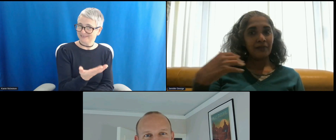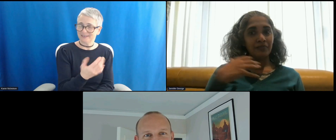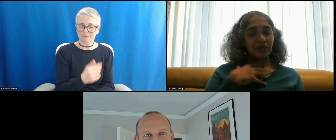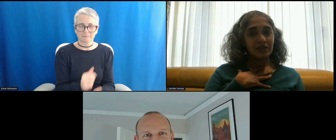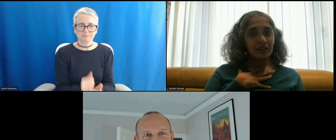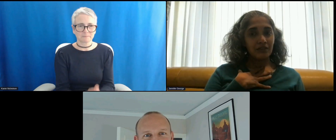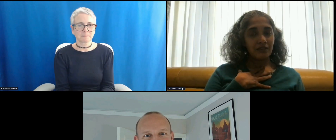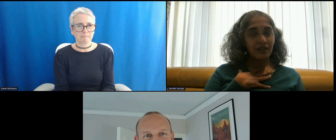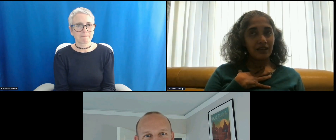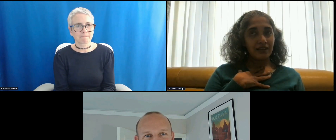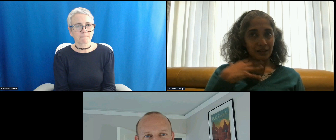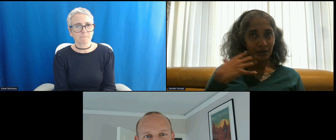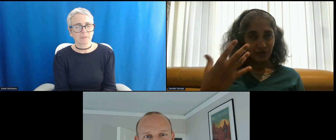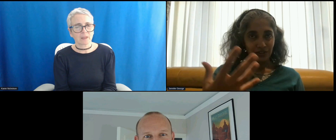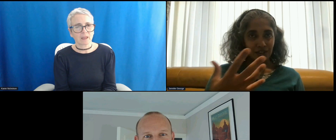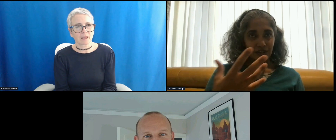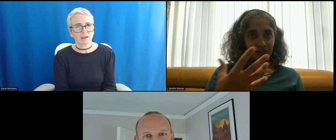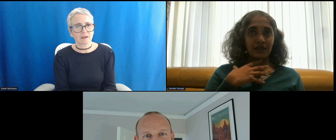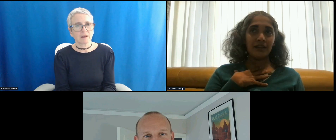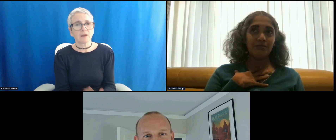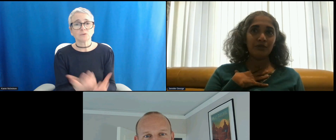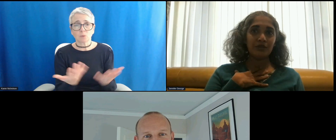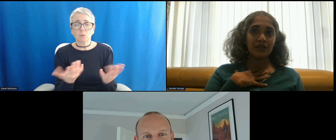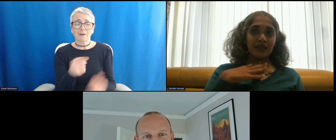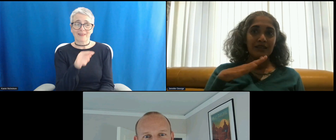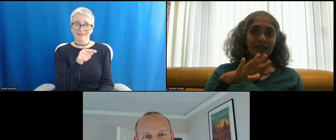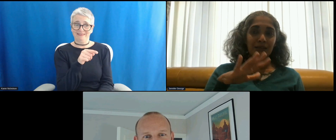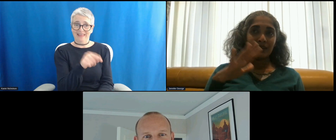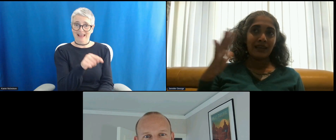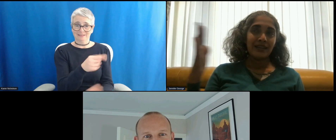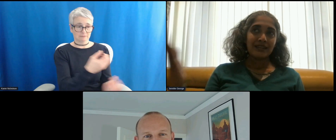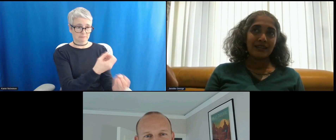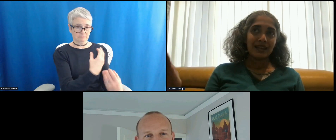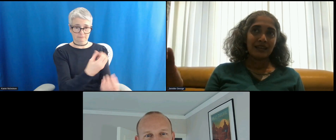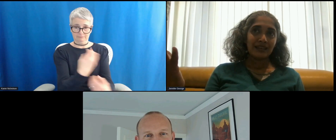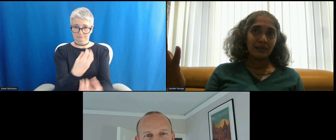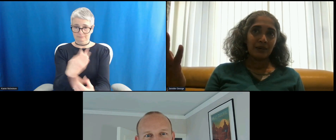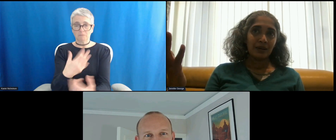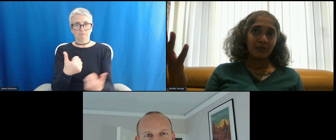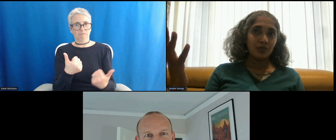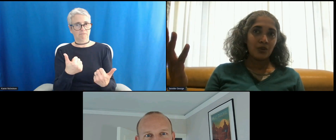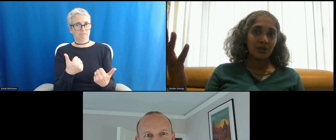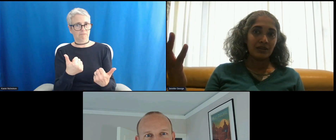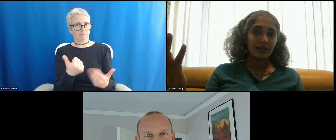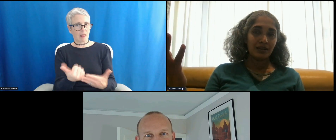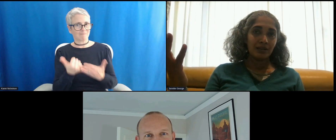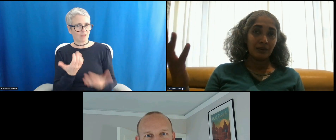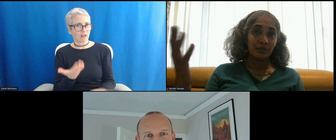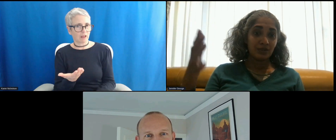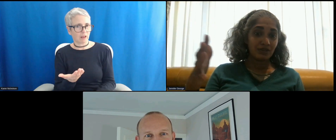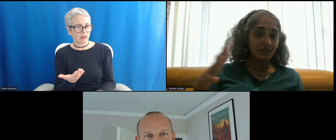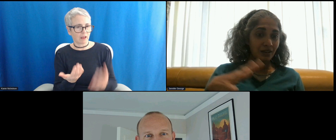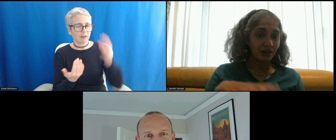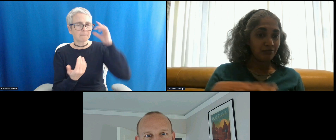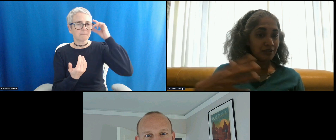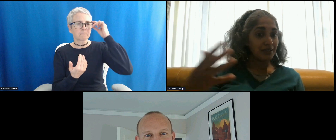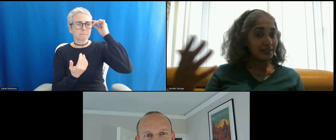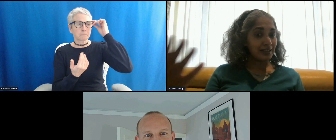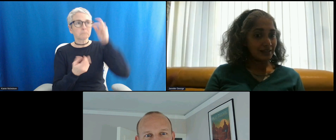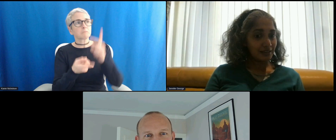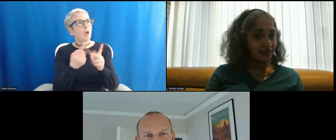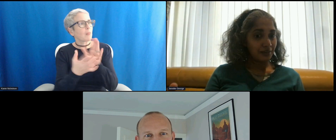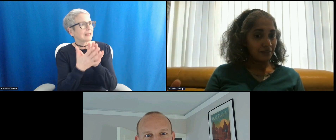environment. So that conversation was helpful. Something else that came up was members of staff